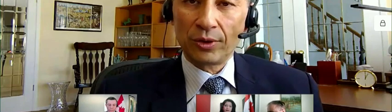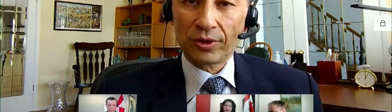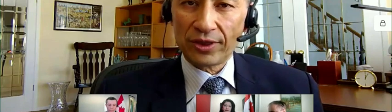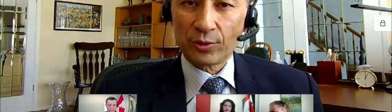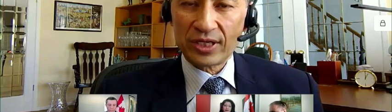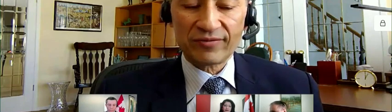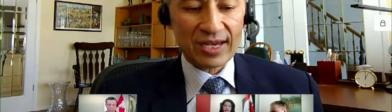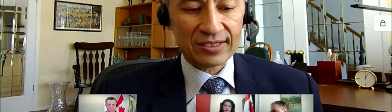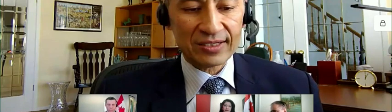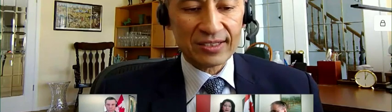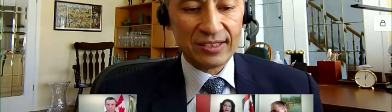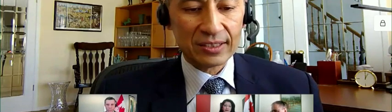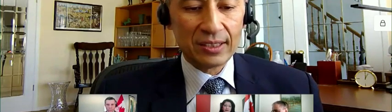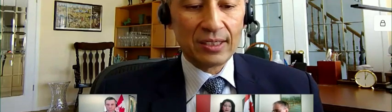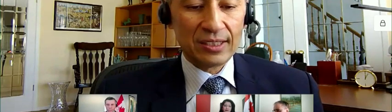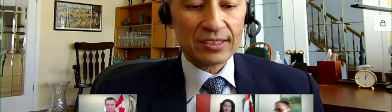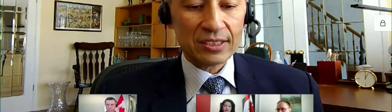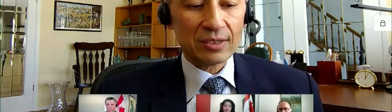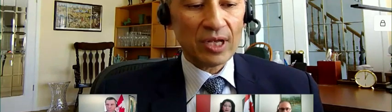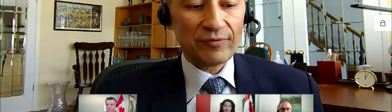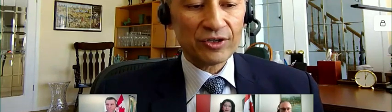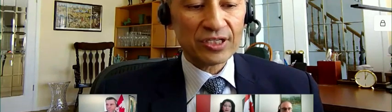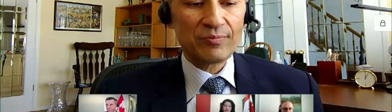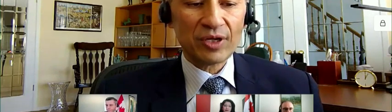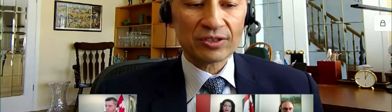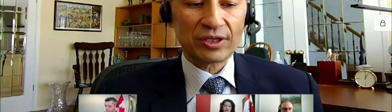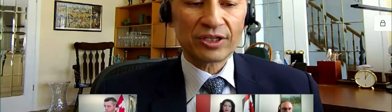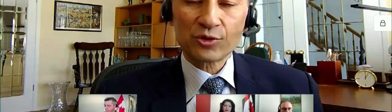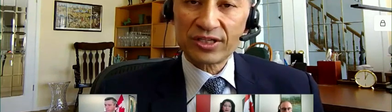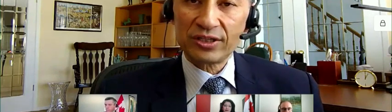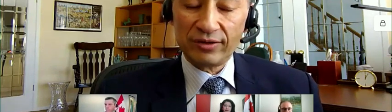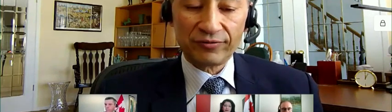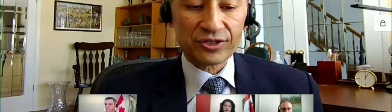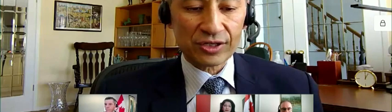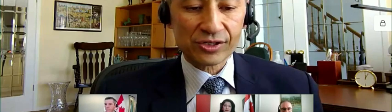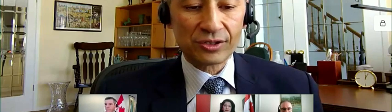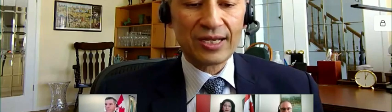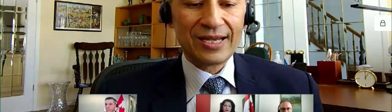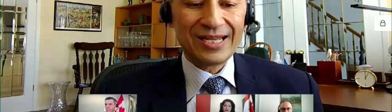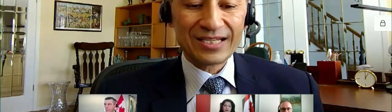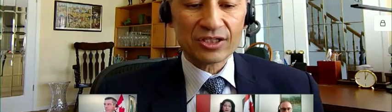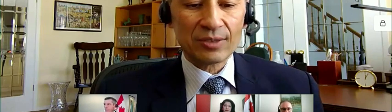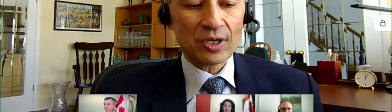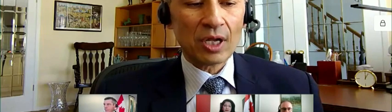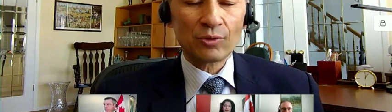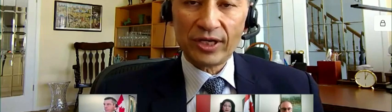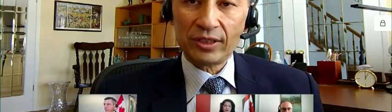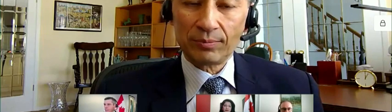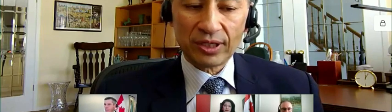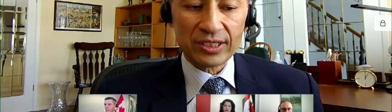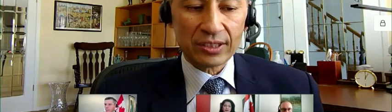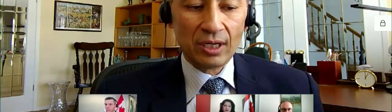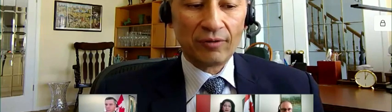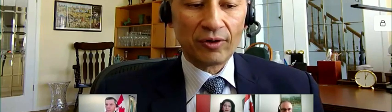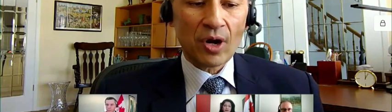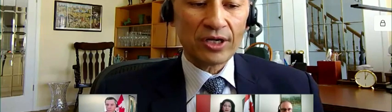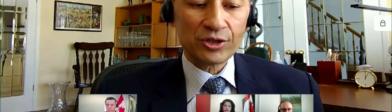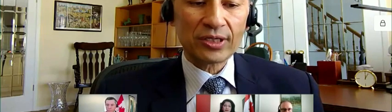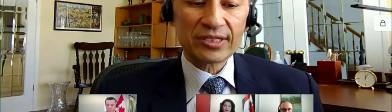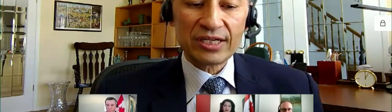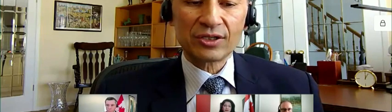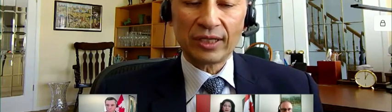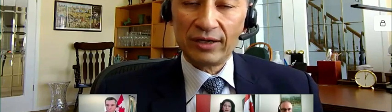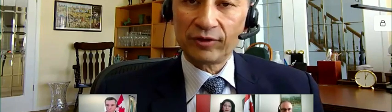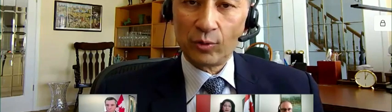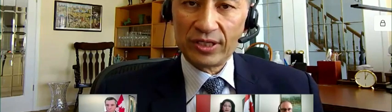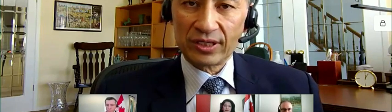immunization with authorized vaccines. This system leverages and builds on the trusted infrastructure and systems already in place for